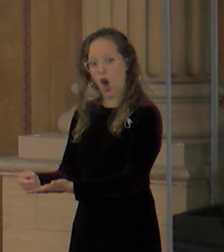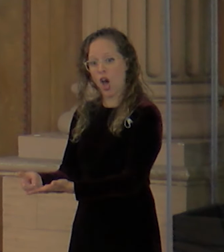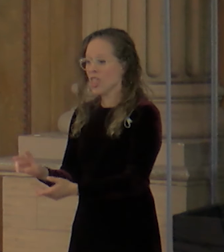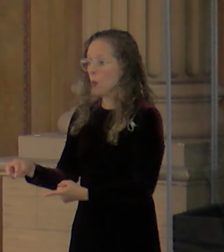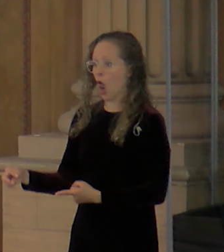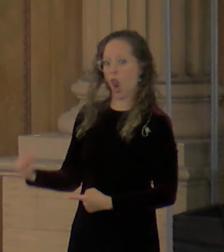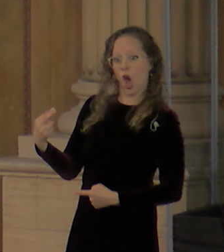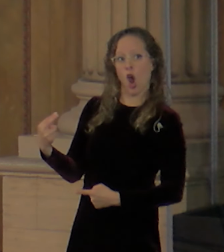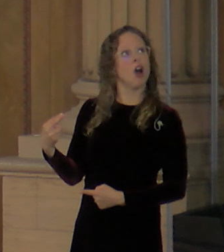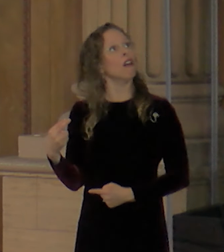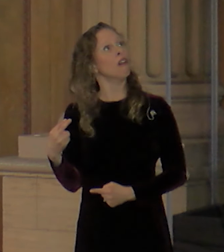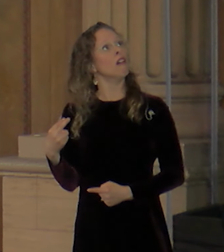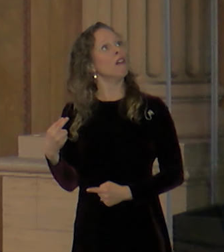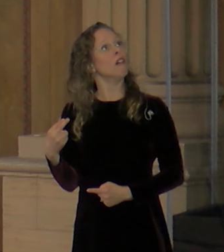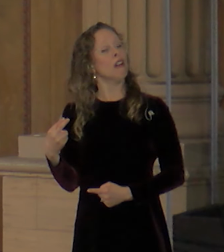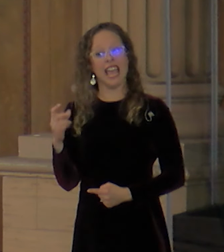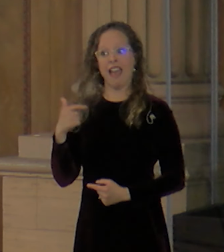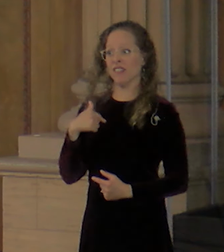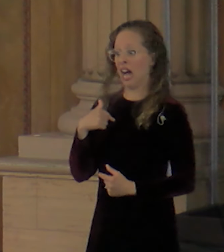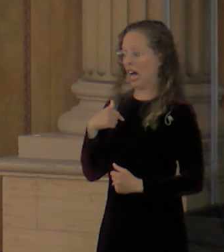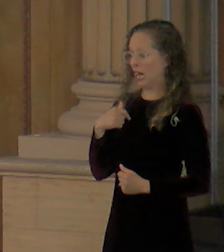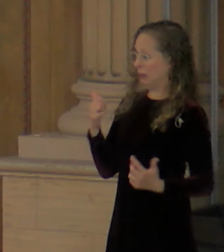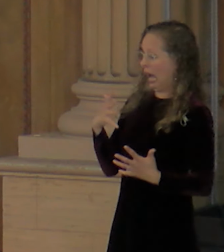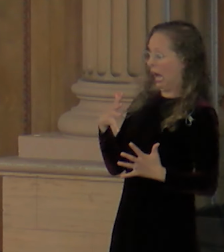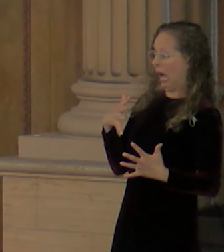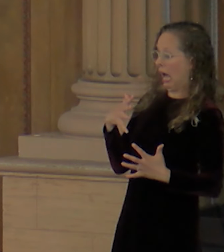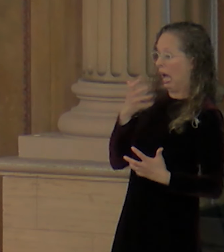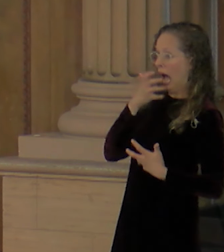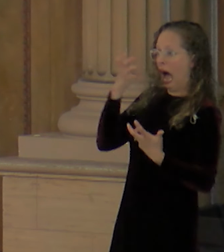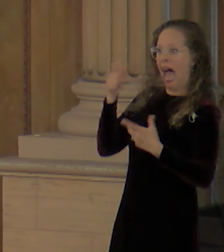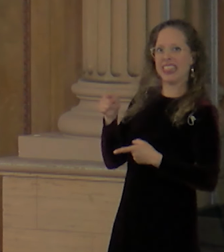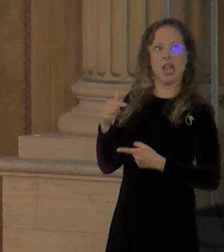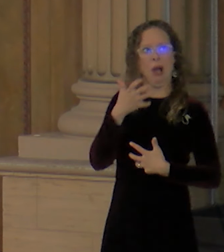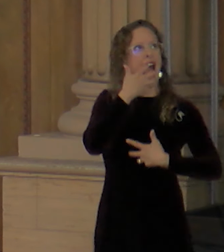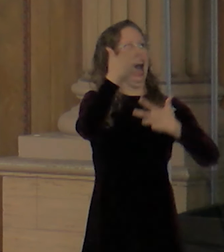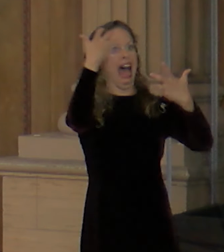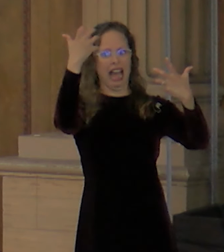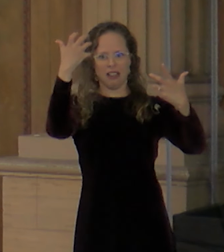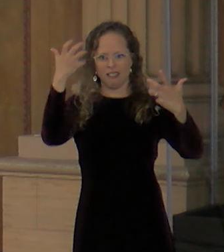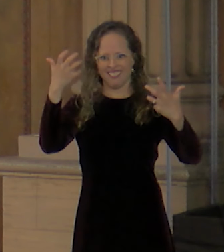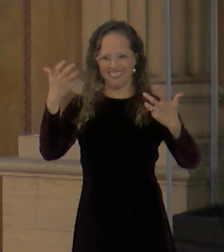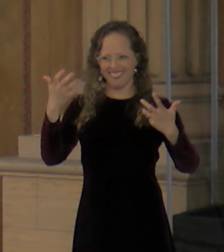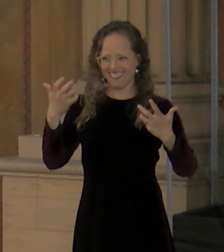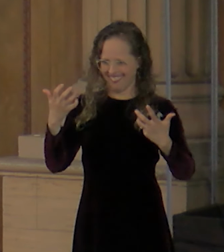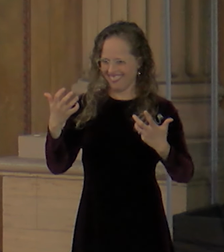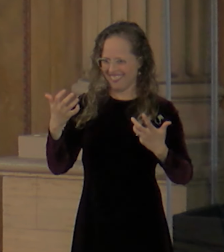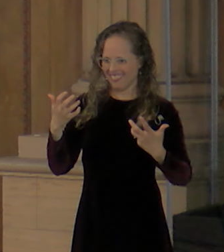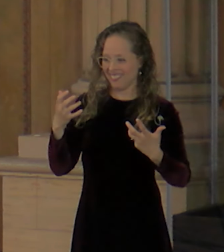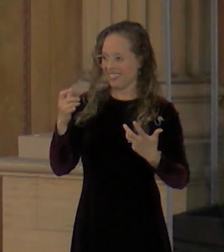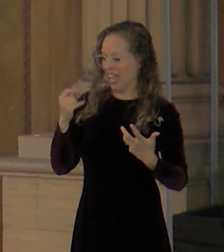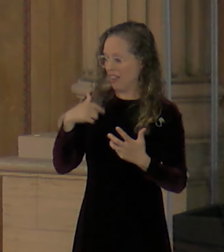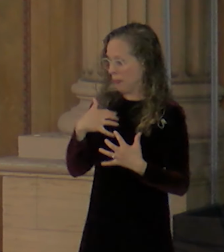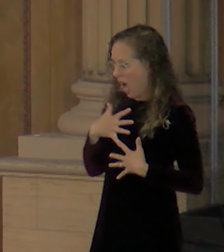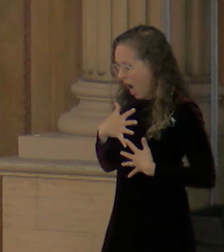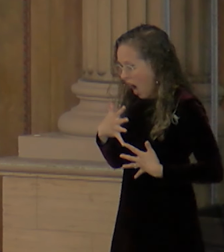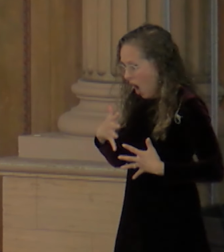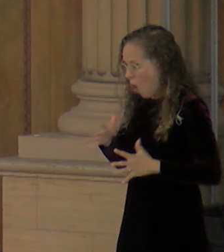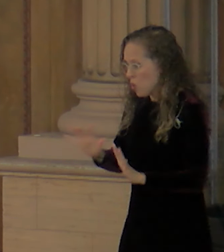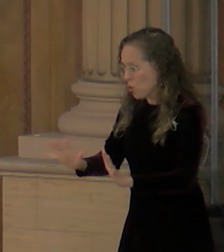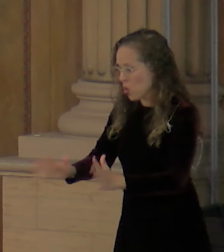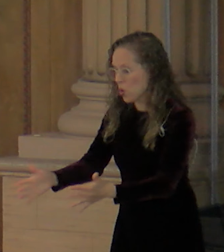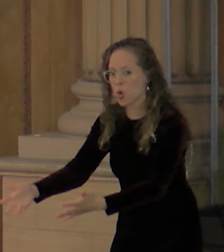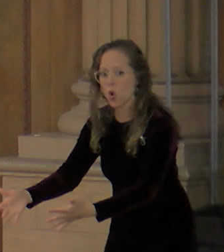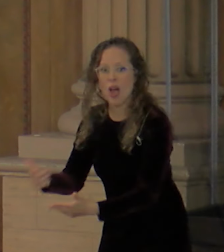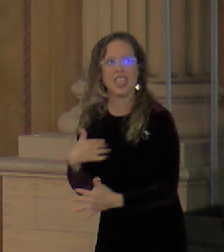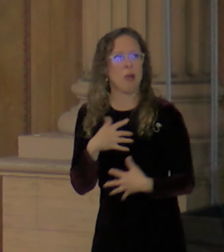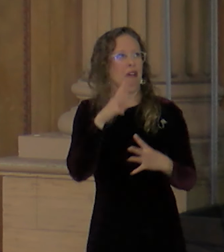up to us, and if we panicked, they'd panic. Like if we wanted to make them cry, then show a panicked look, get all breathless, run up to them,